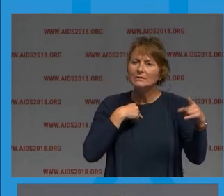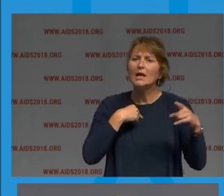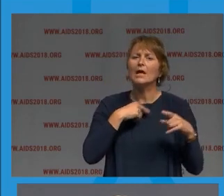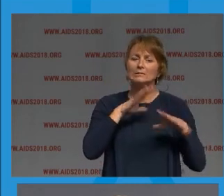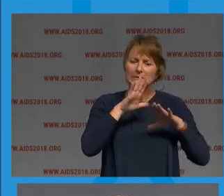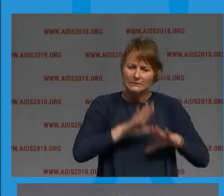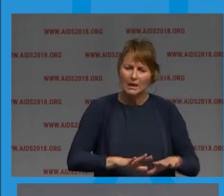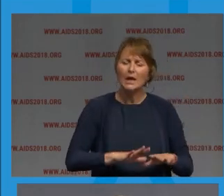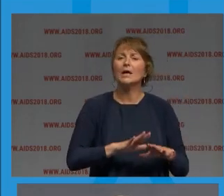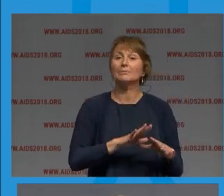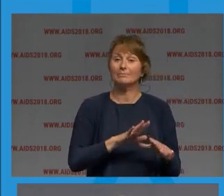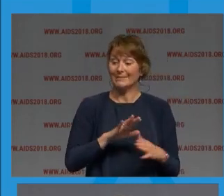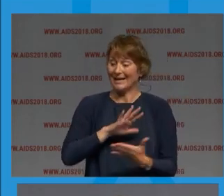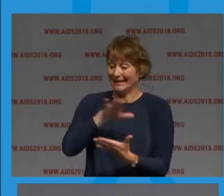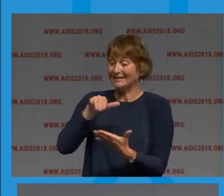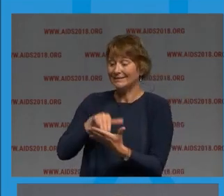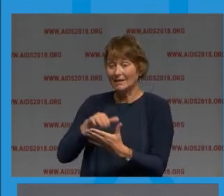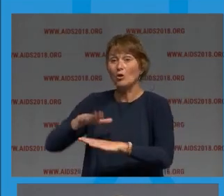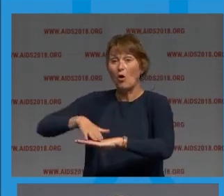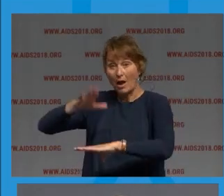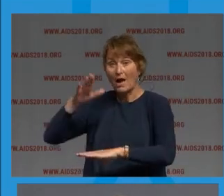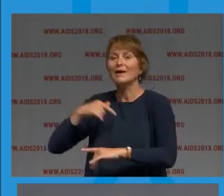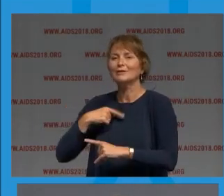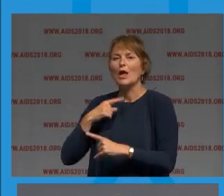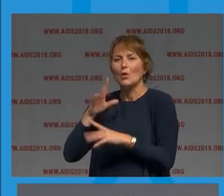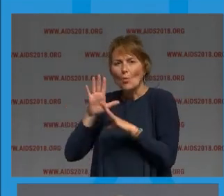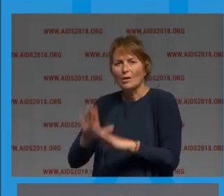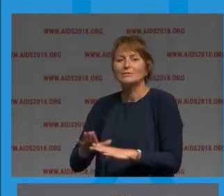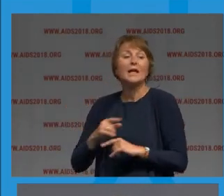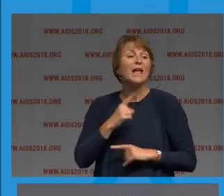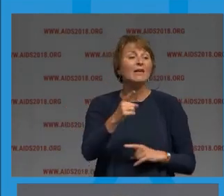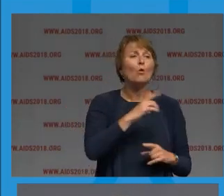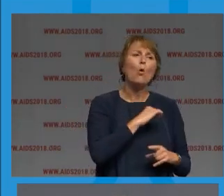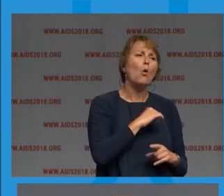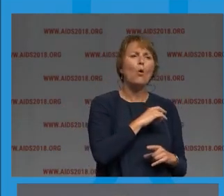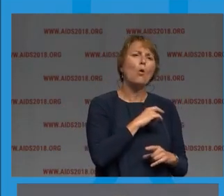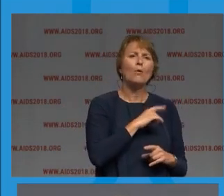detention centers is significantly higher than in voluntary centers.